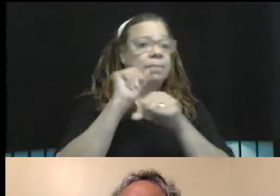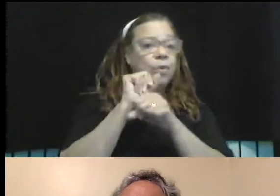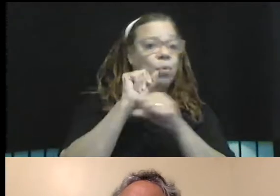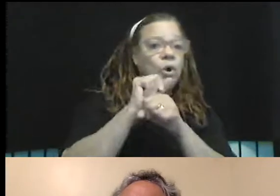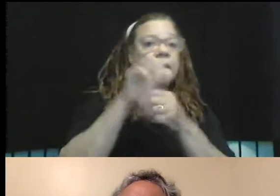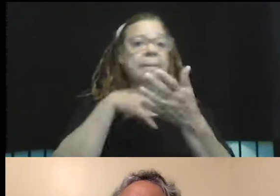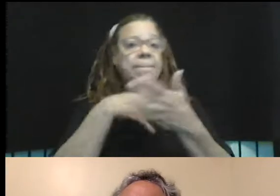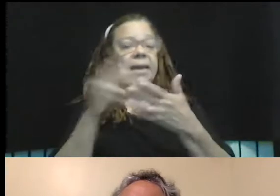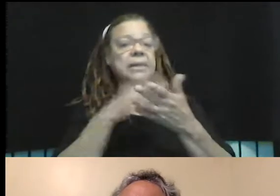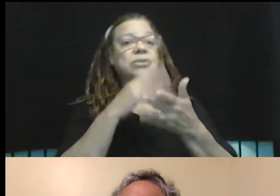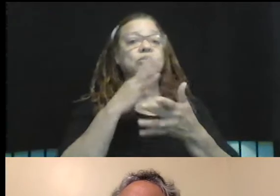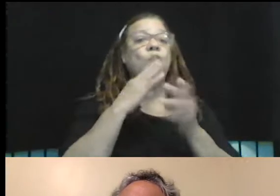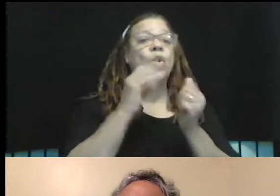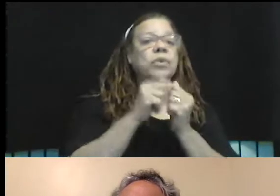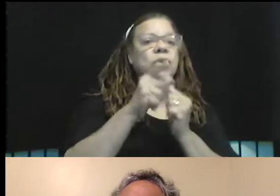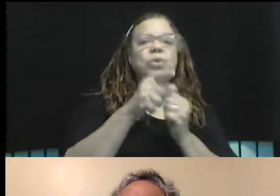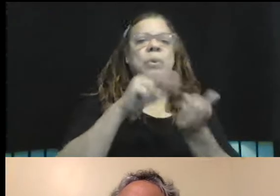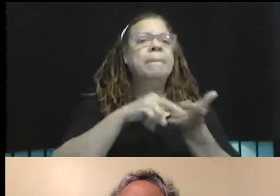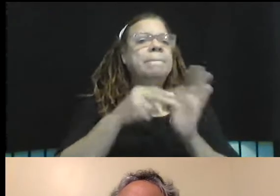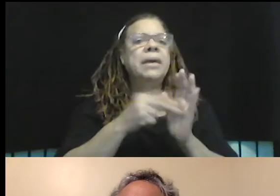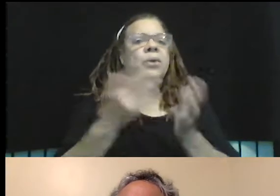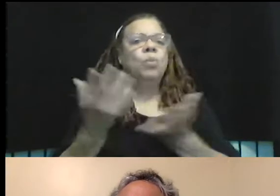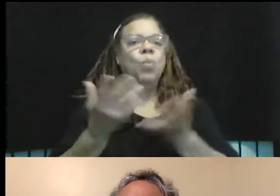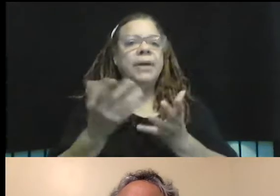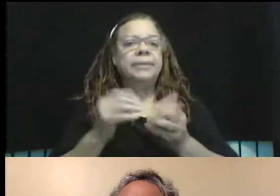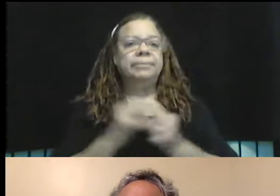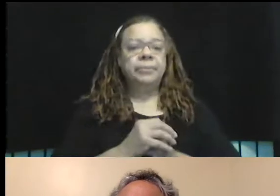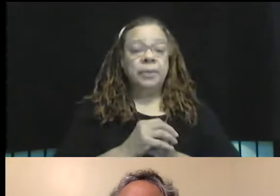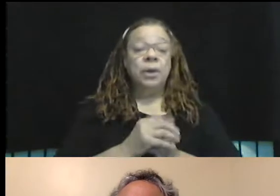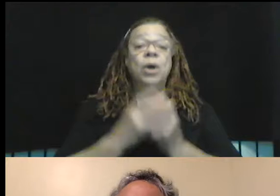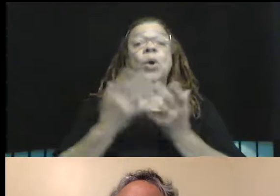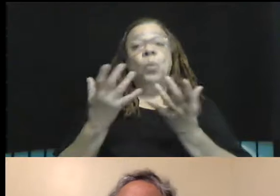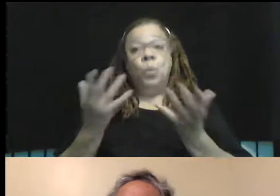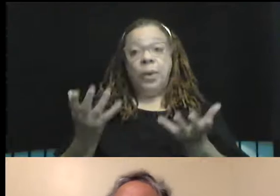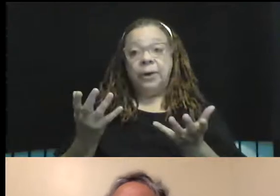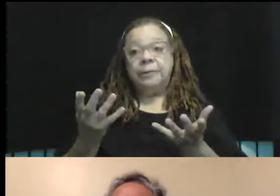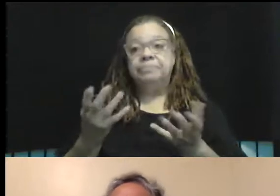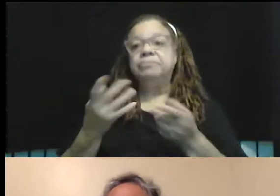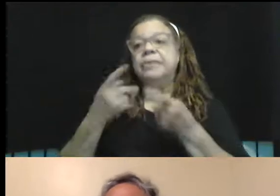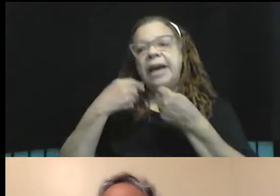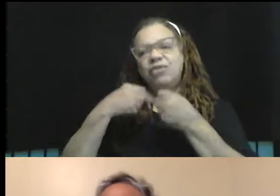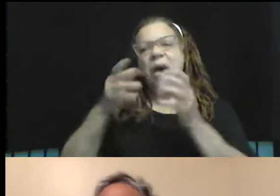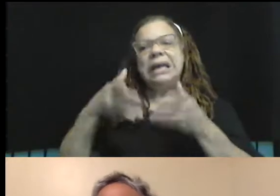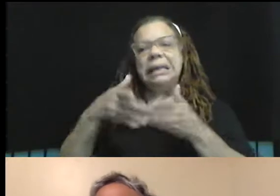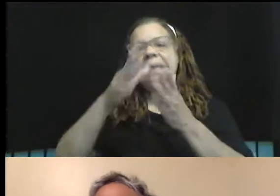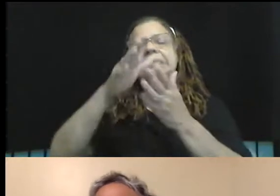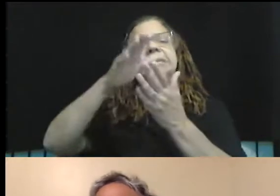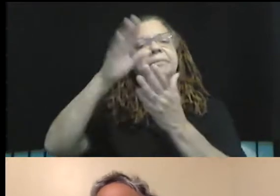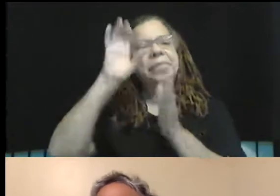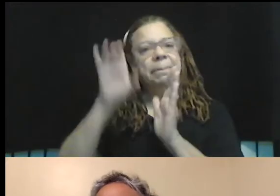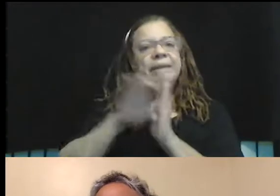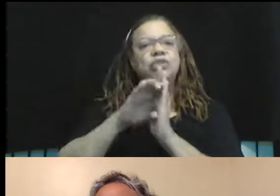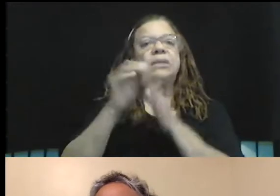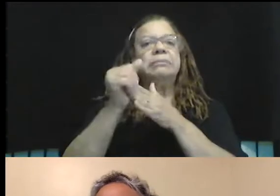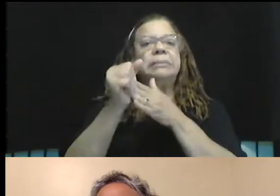So as I'm working, I try to let, the piece guide me in whatever direction I want it to